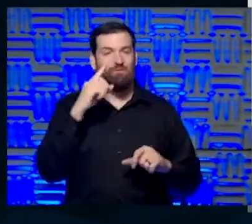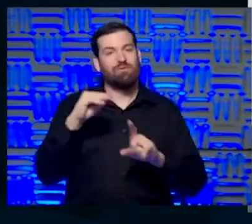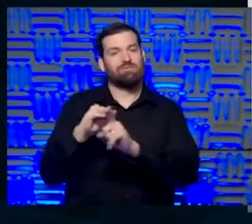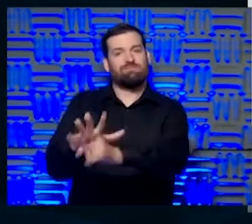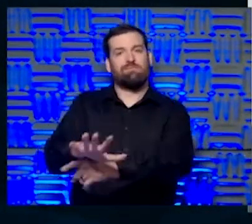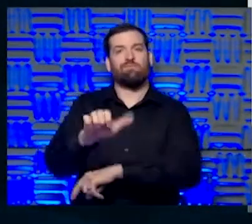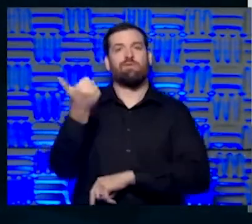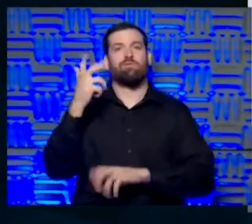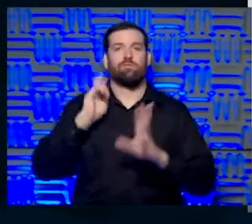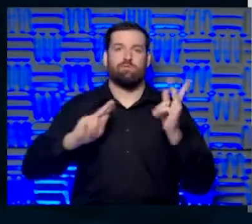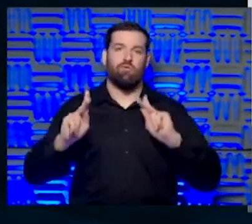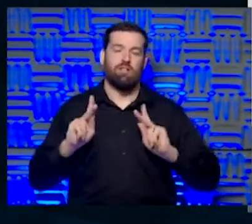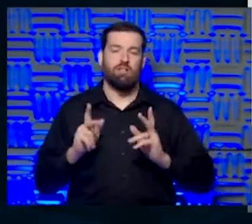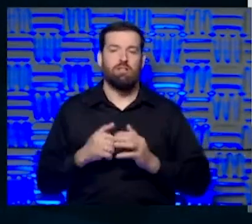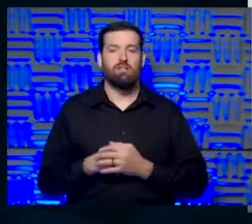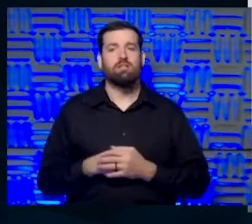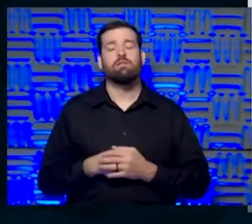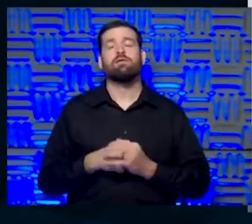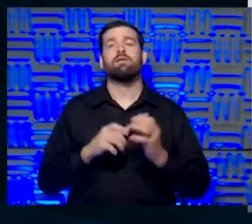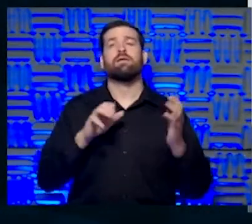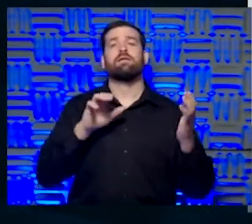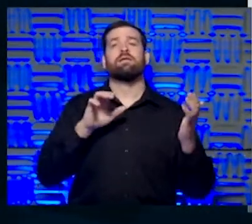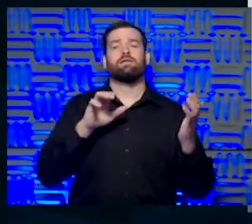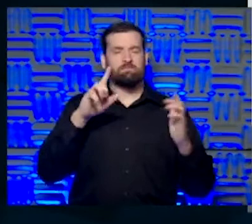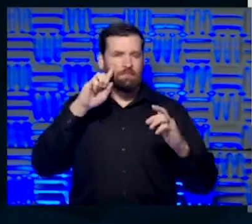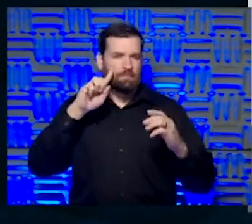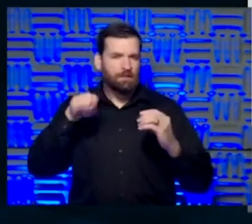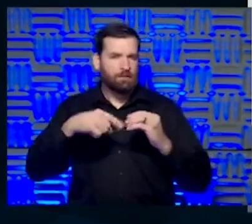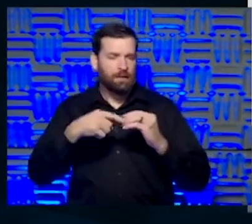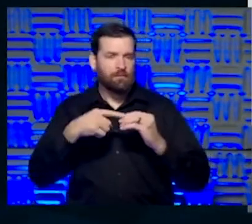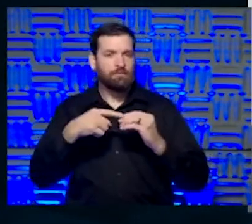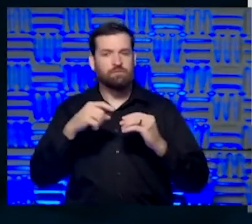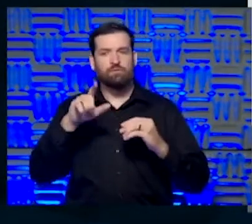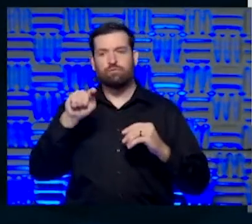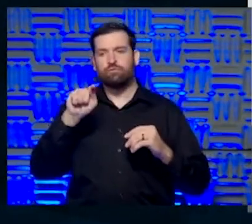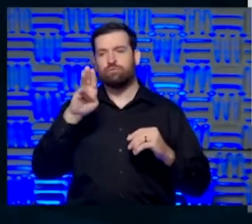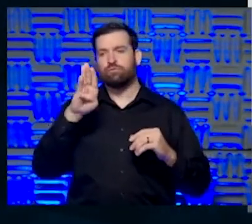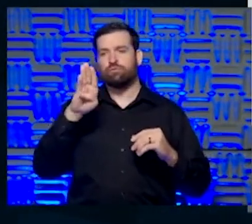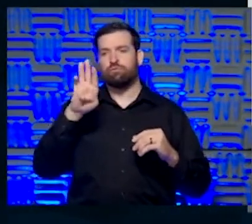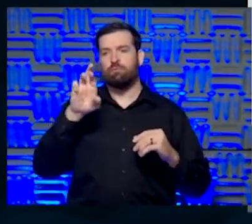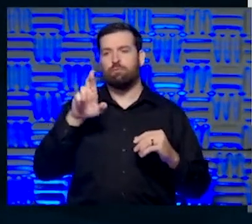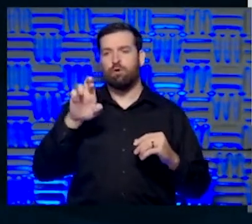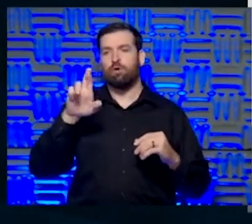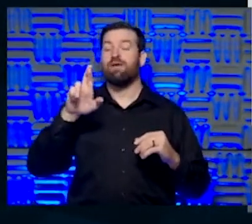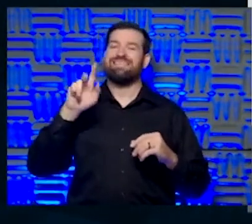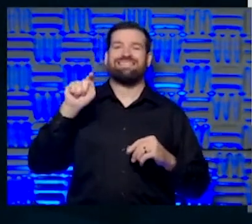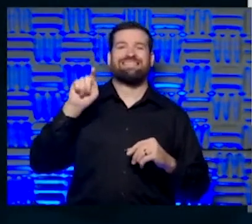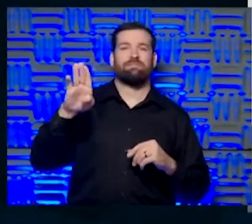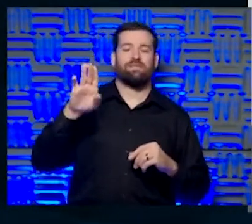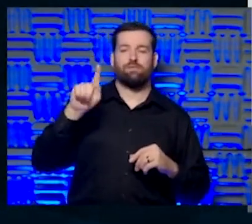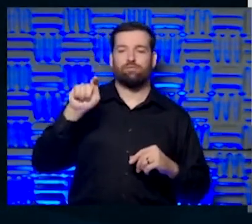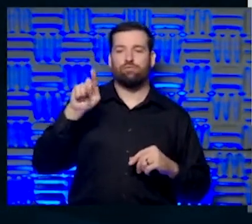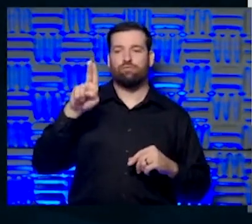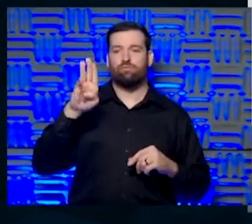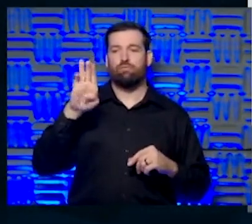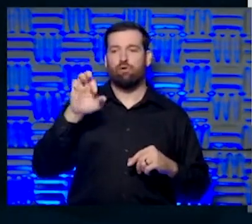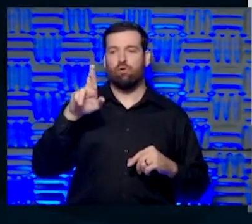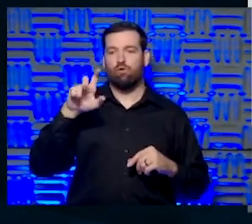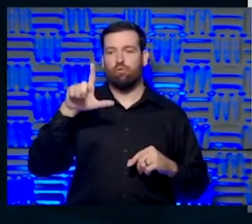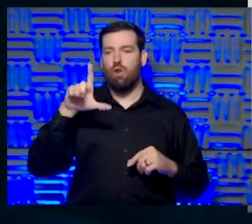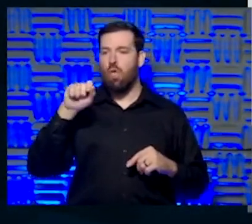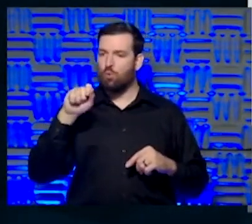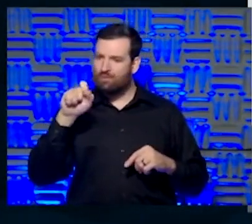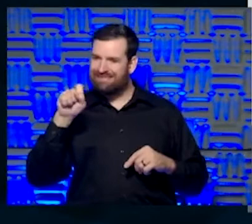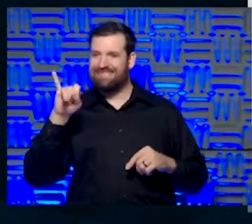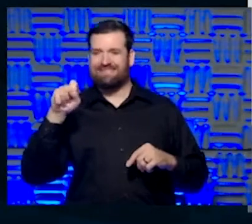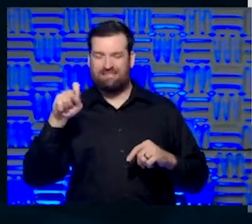people. This is similar, if you think about it, to tuberculosis. So adults with TB are oftentimes very infectious,